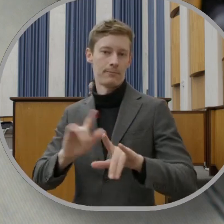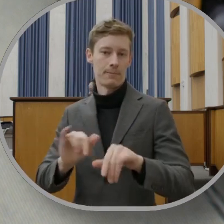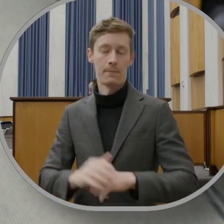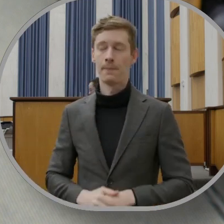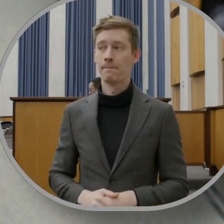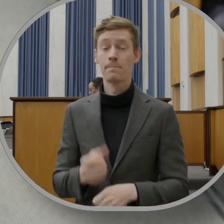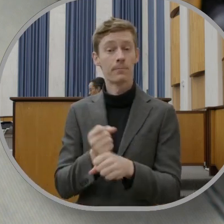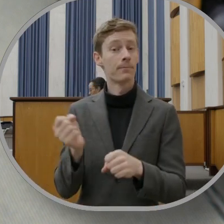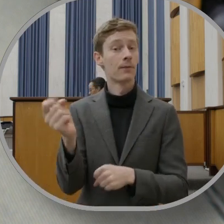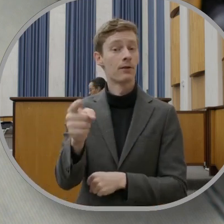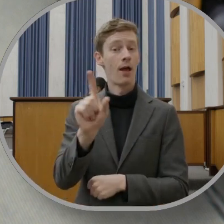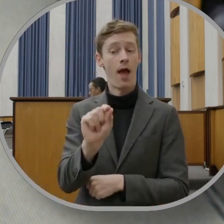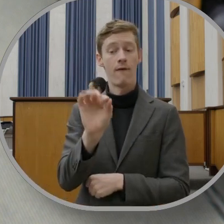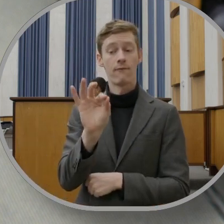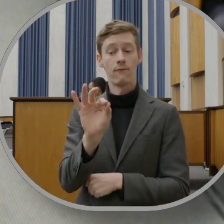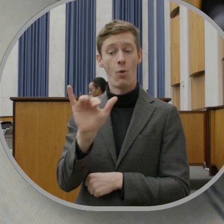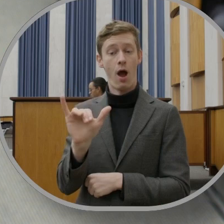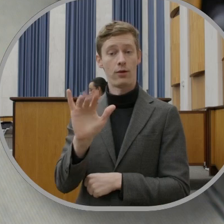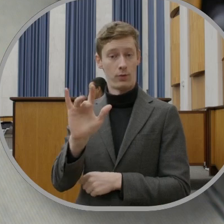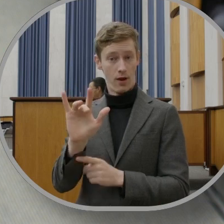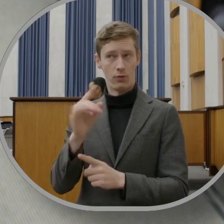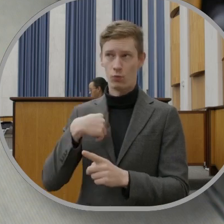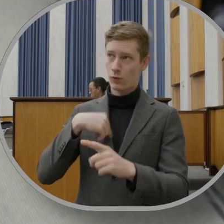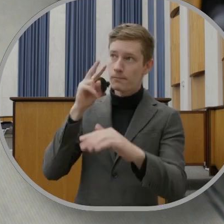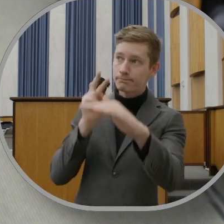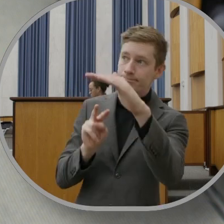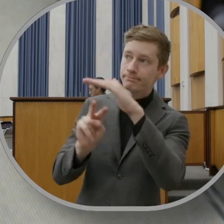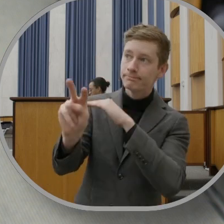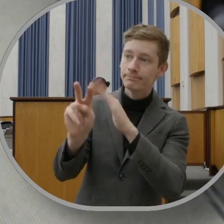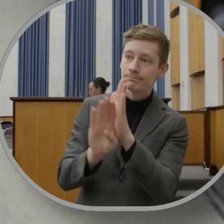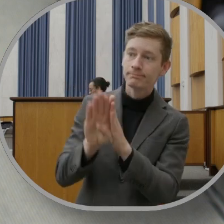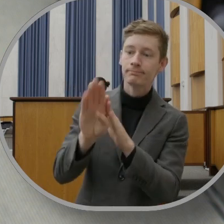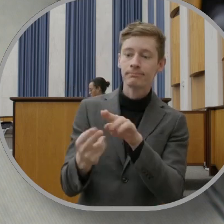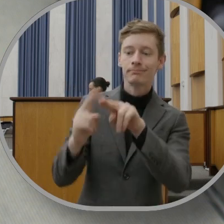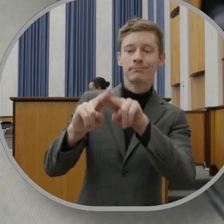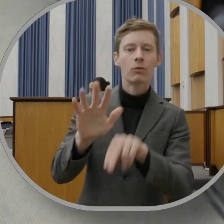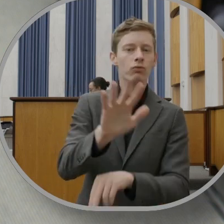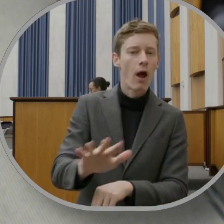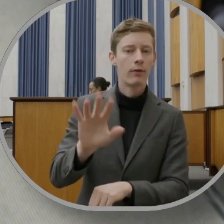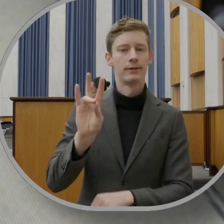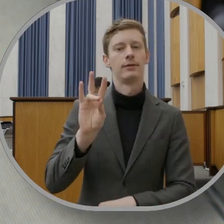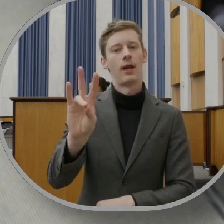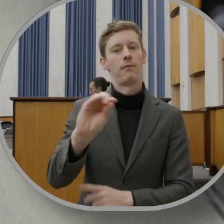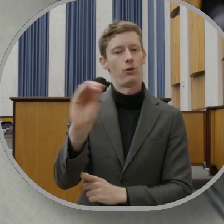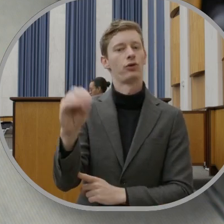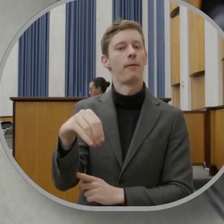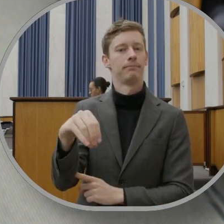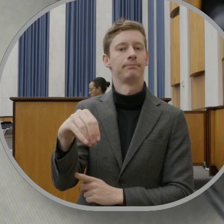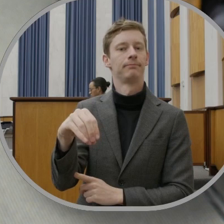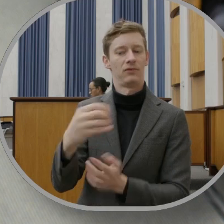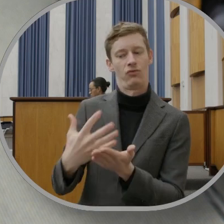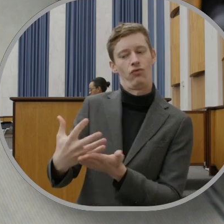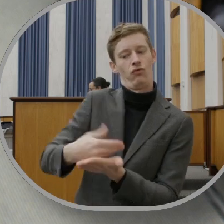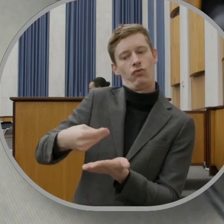are projecting that our recurring revenues will grow approximately 7%. So, that is